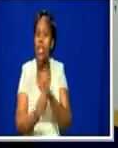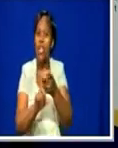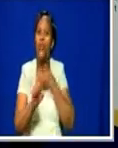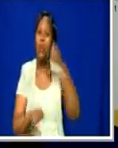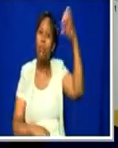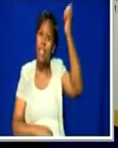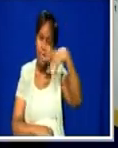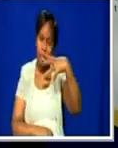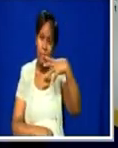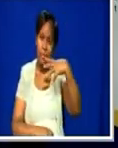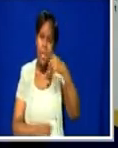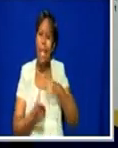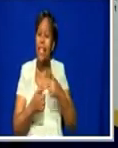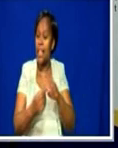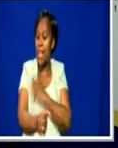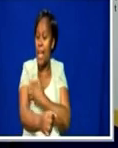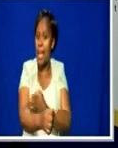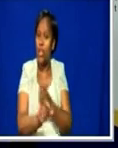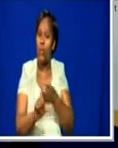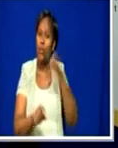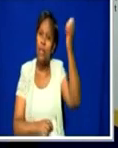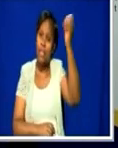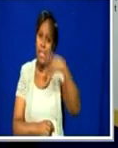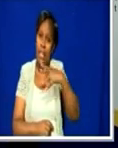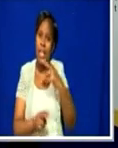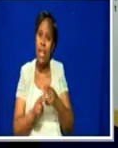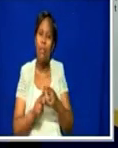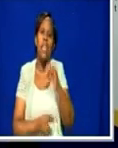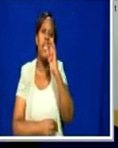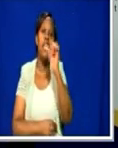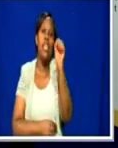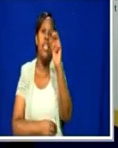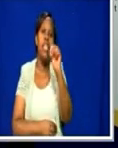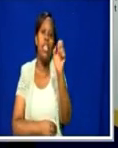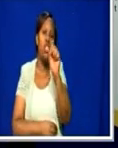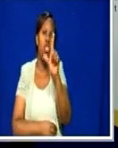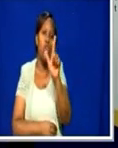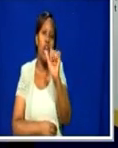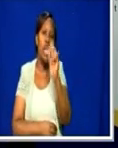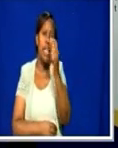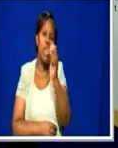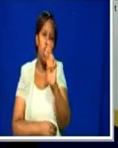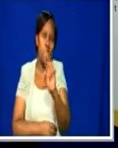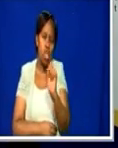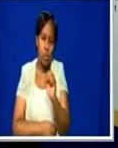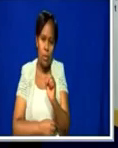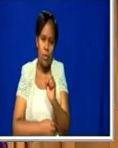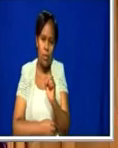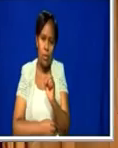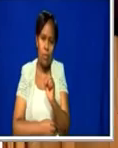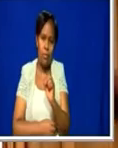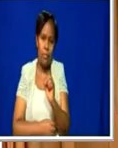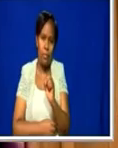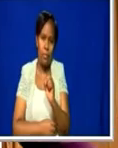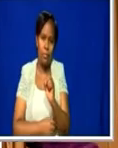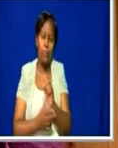sun. That is solar panel. And the energy from the sun is normally called insolation So, or solar radiation. Viewers, wachana na hiyo